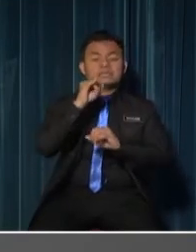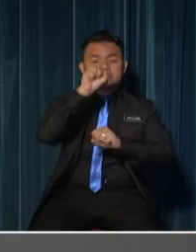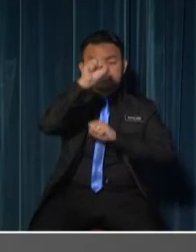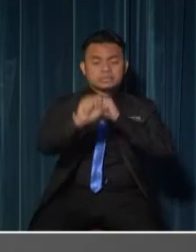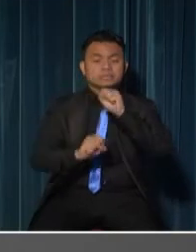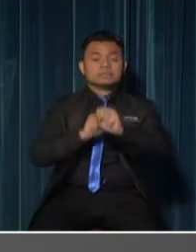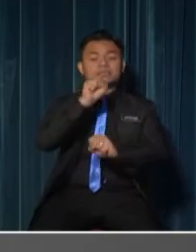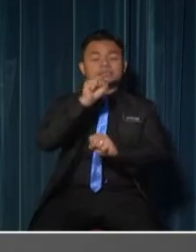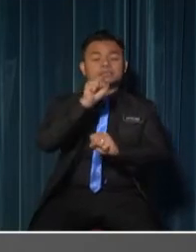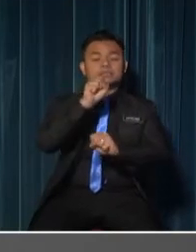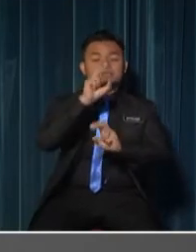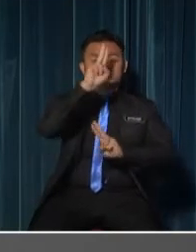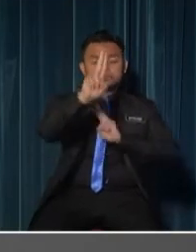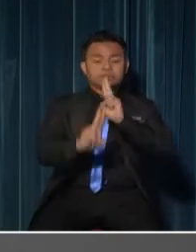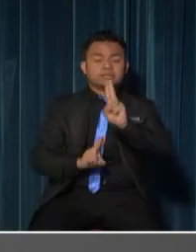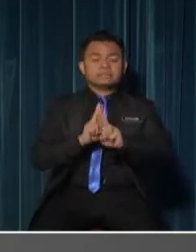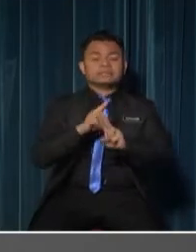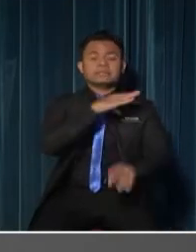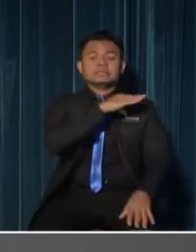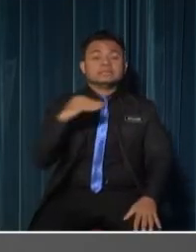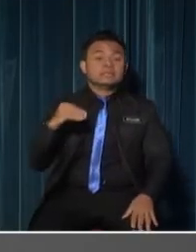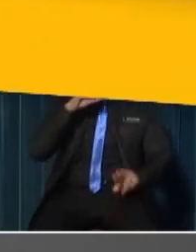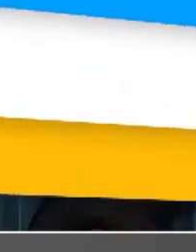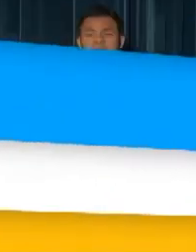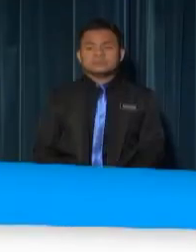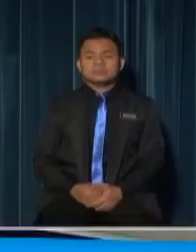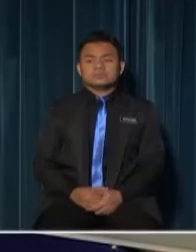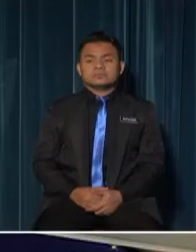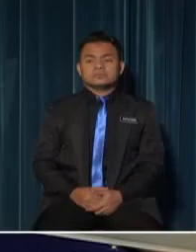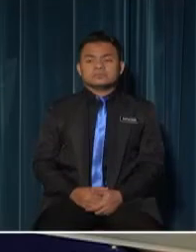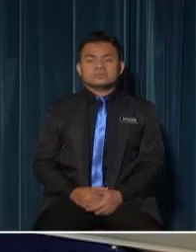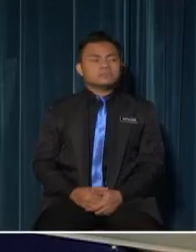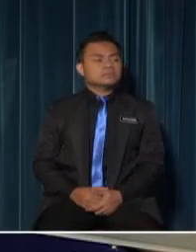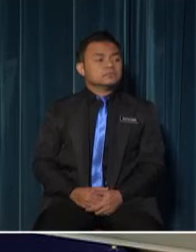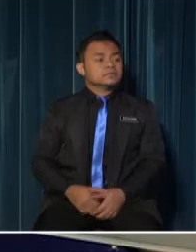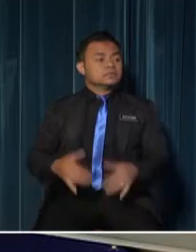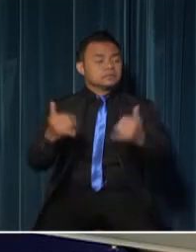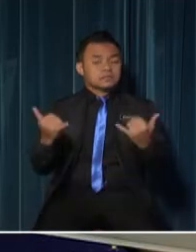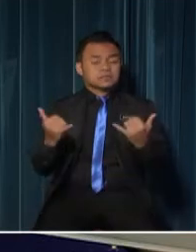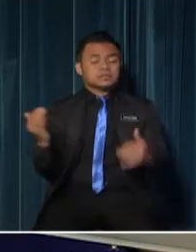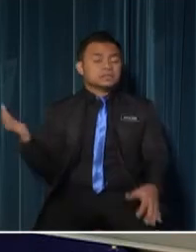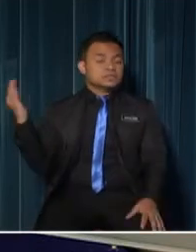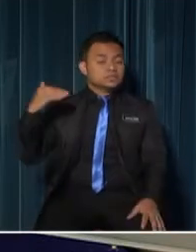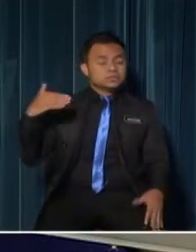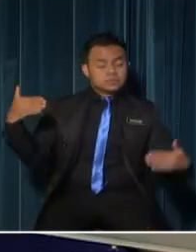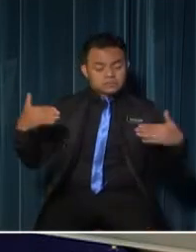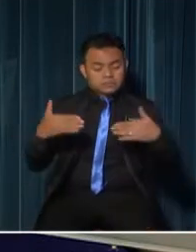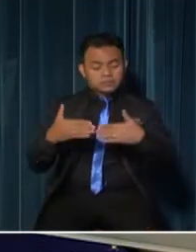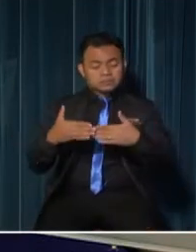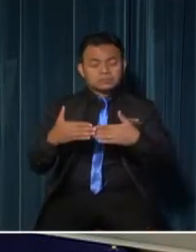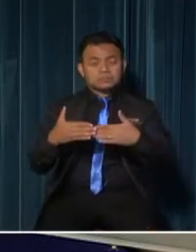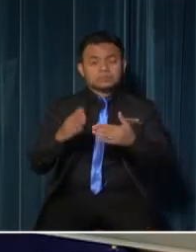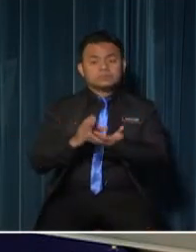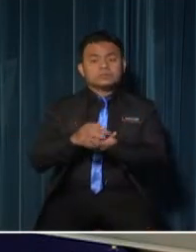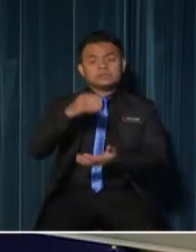Saturn, Uranus, and Neptune. Now, let us continue with